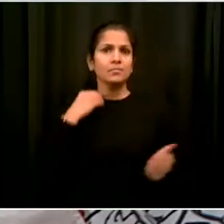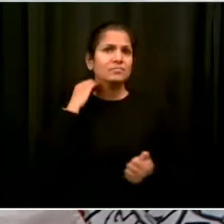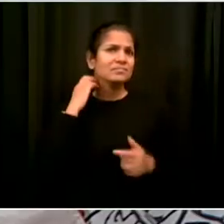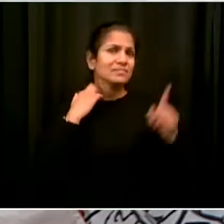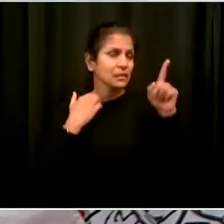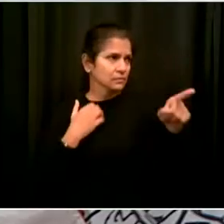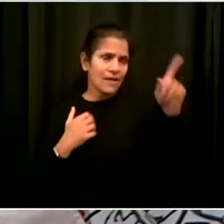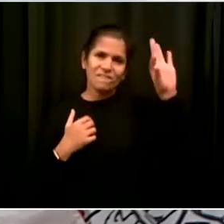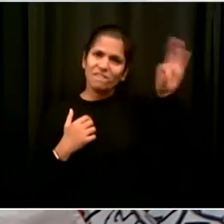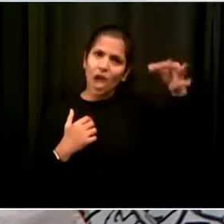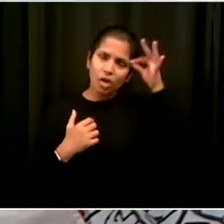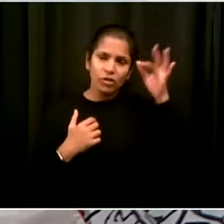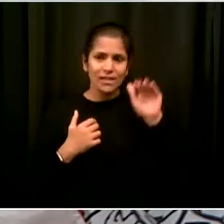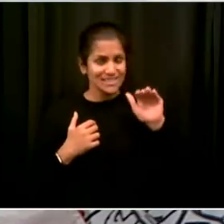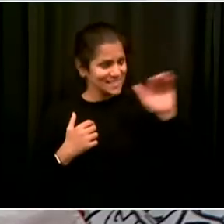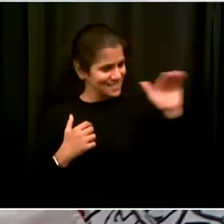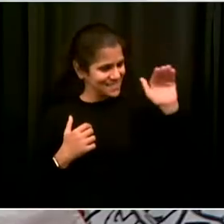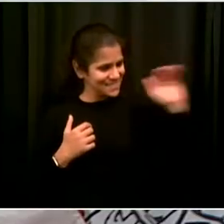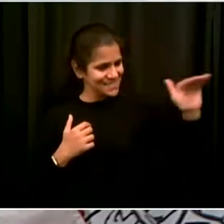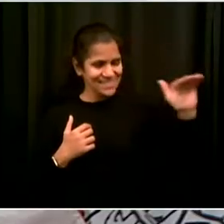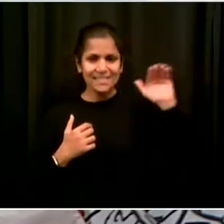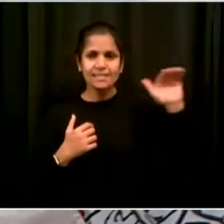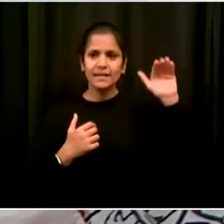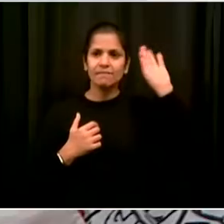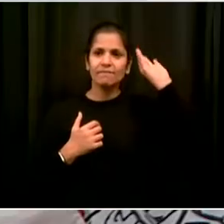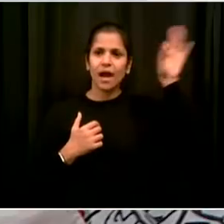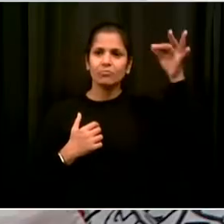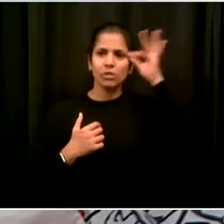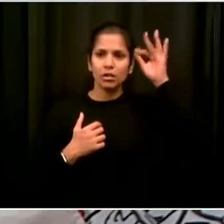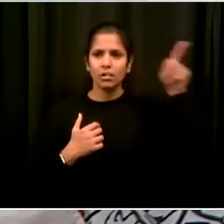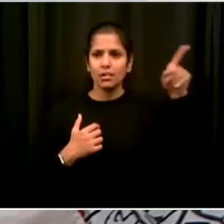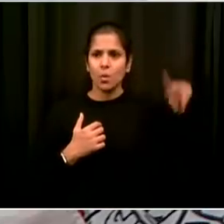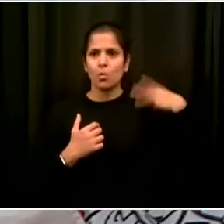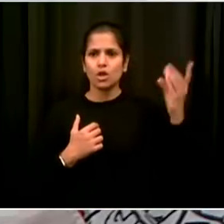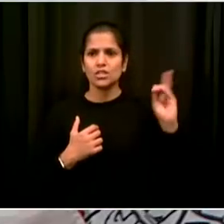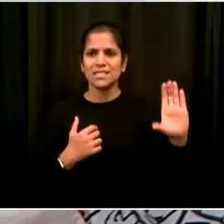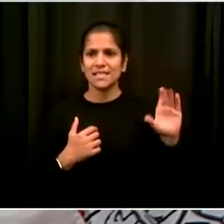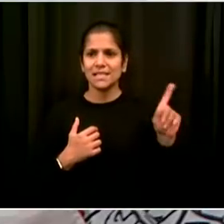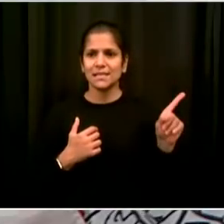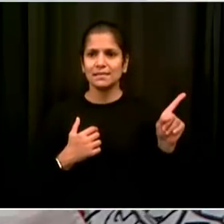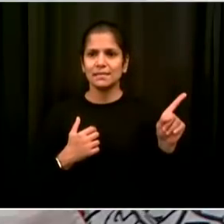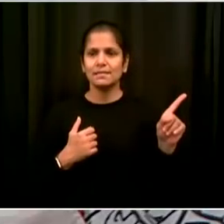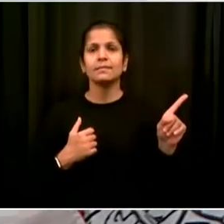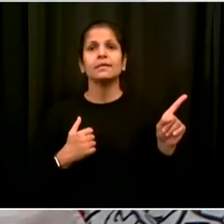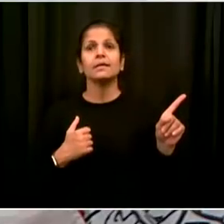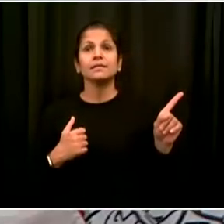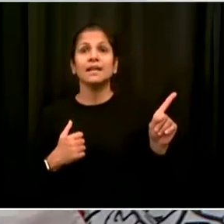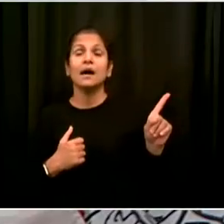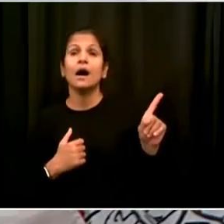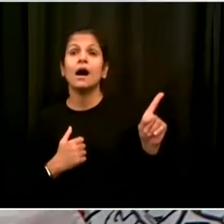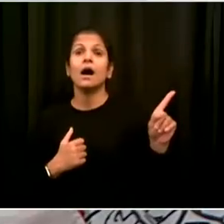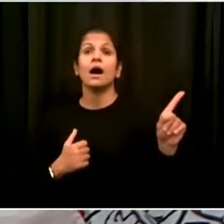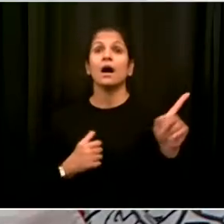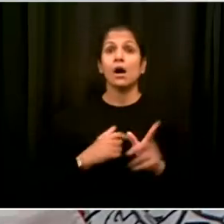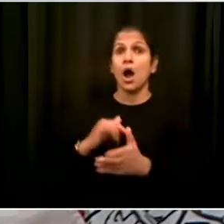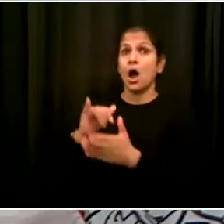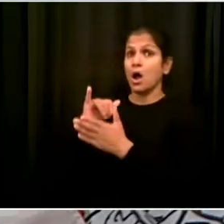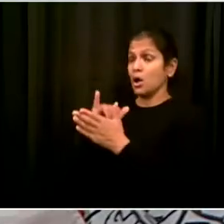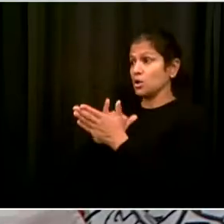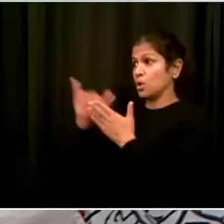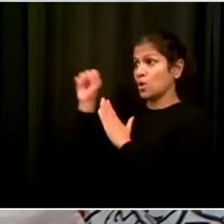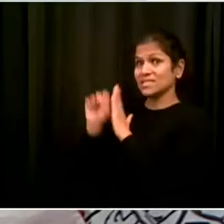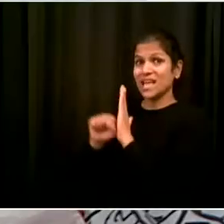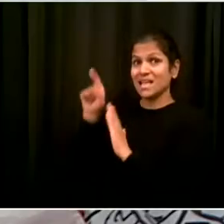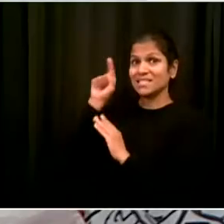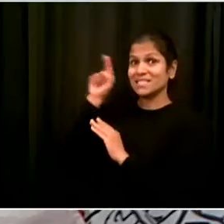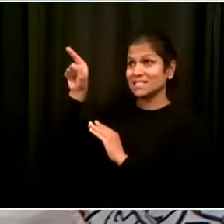the city have worked together to avoid people being evicted who can't pay the rent. I always say, Abu, if someone can pay the rent, they should keep paying the rent. I